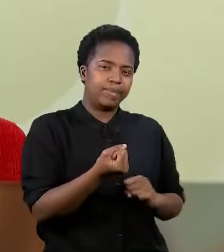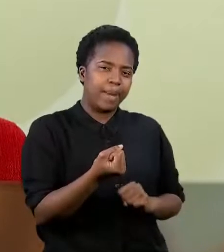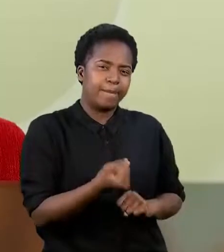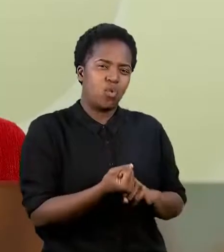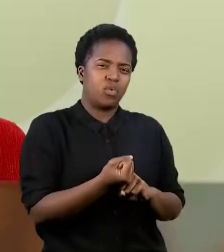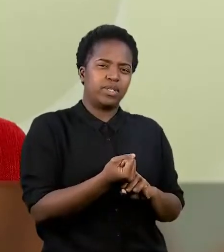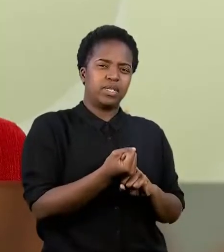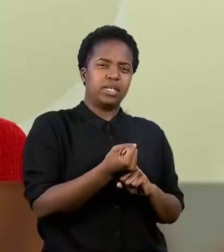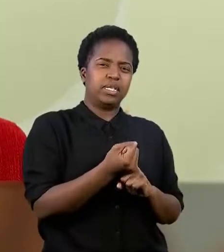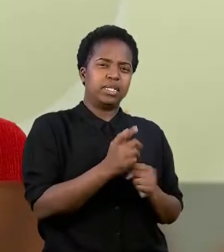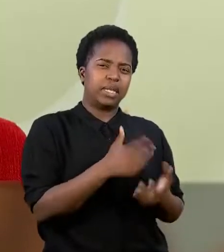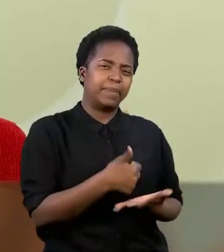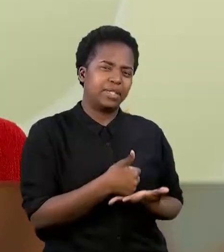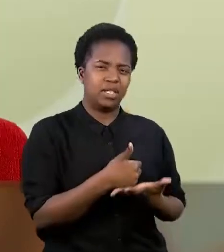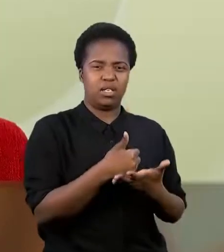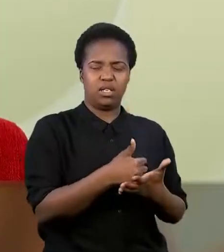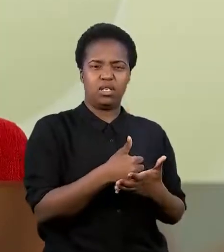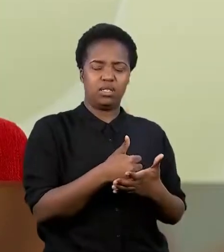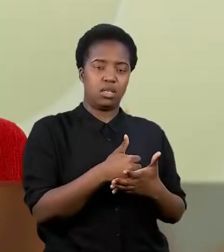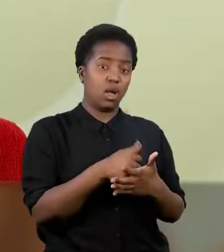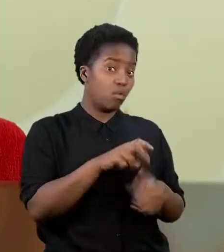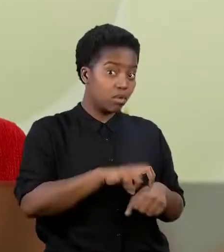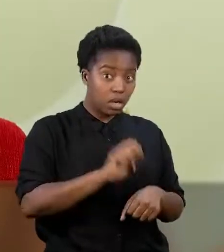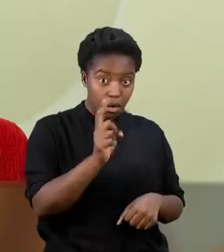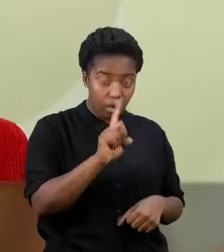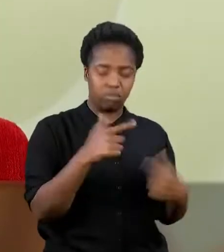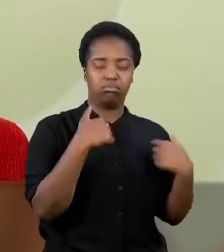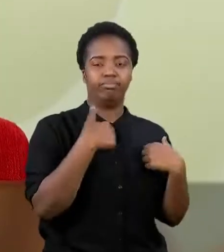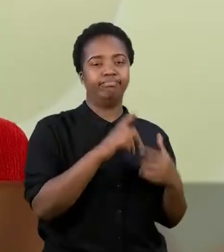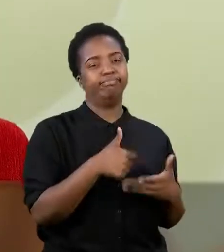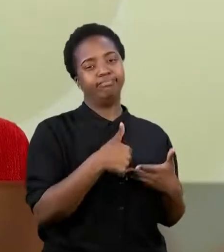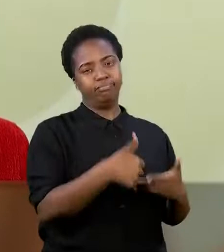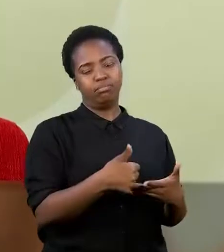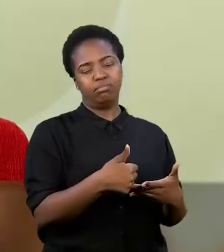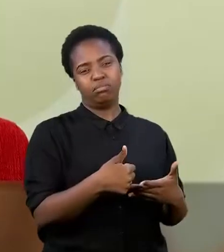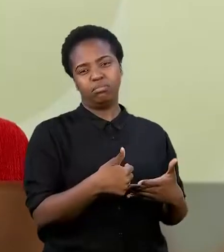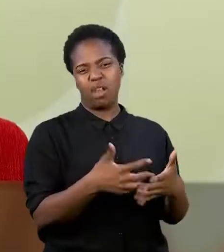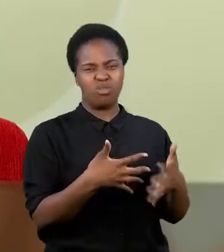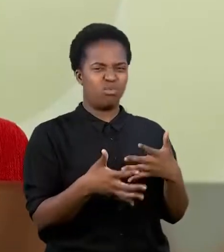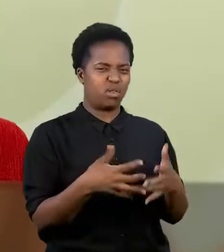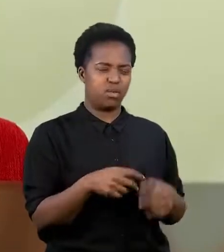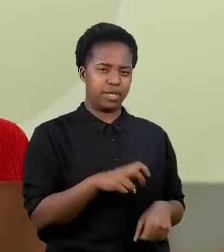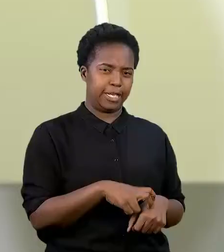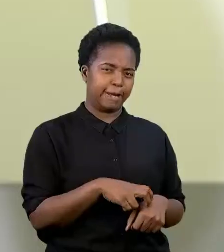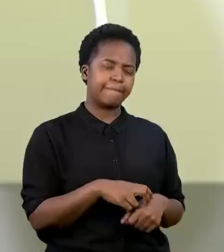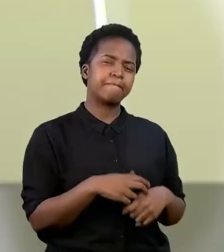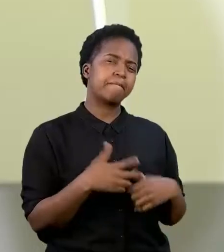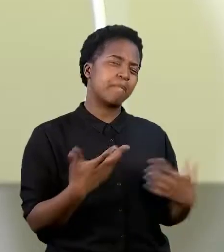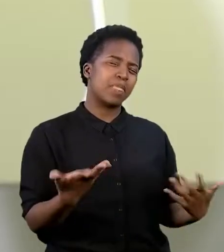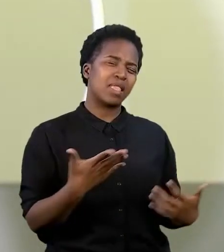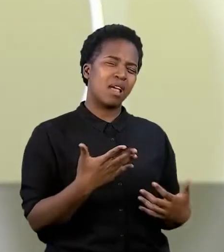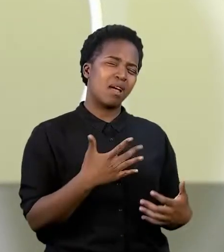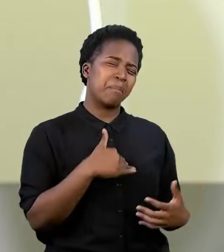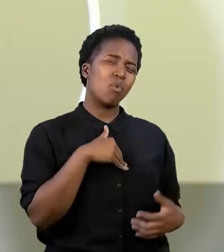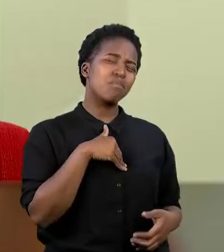re mo support, you know, to be there for her, everything that she needs re tsantse re mo thuse. Yona ne